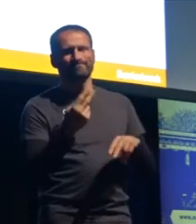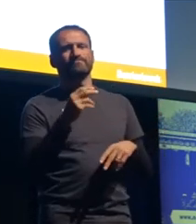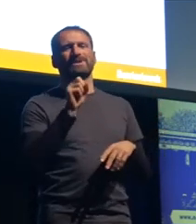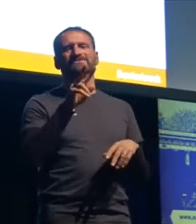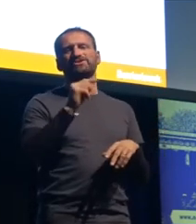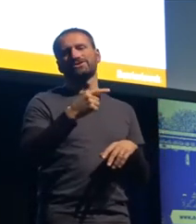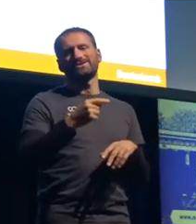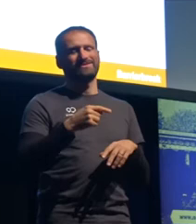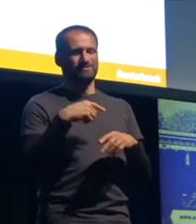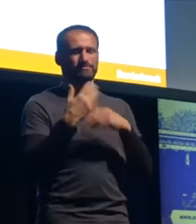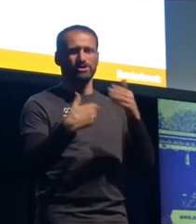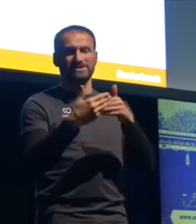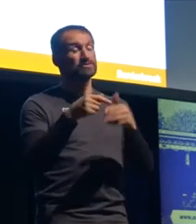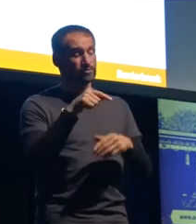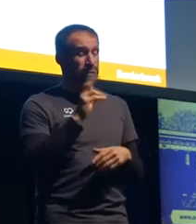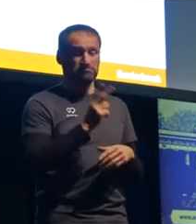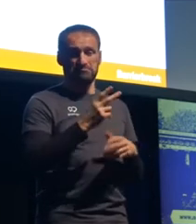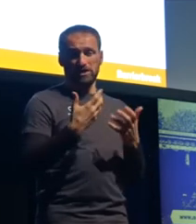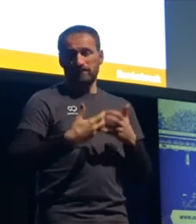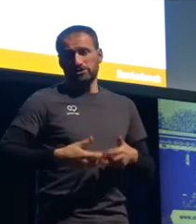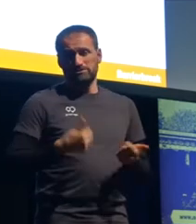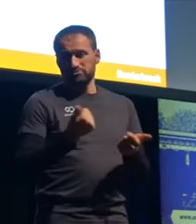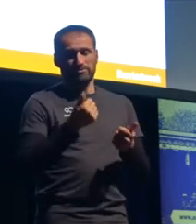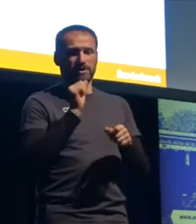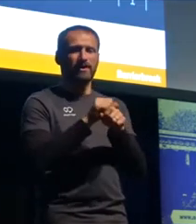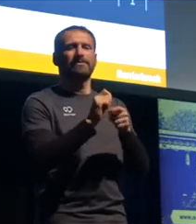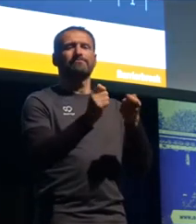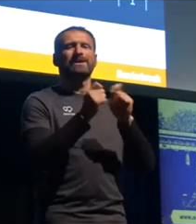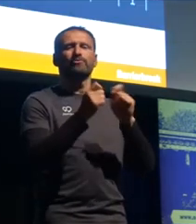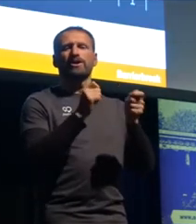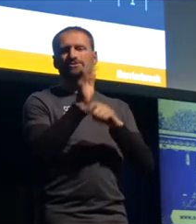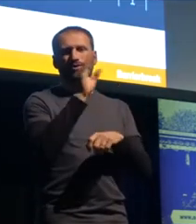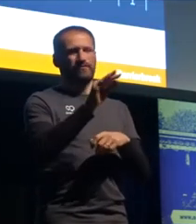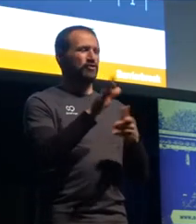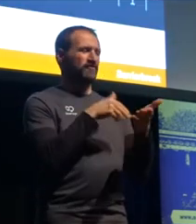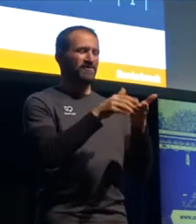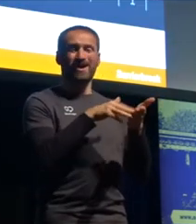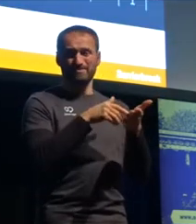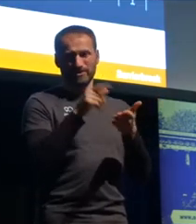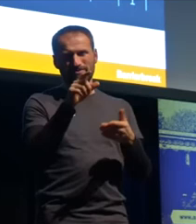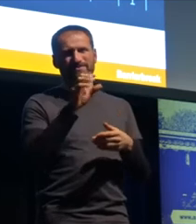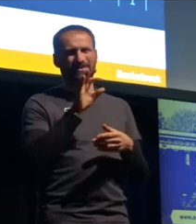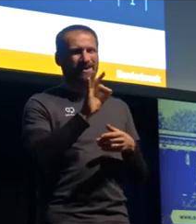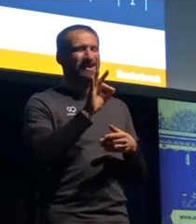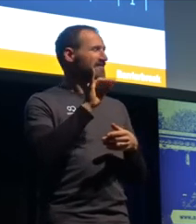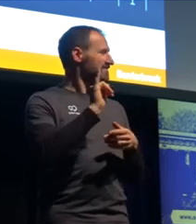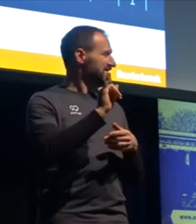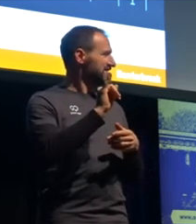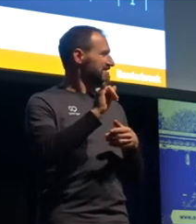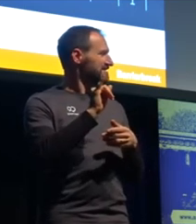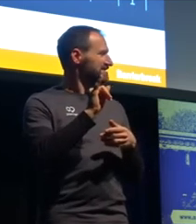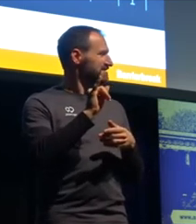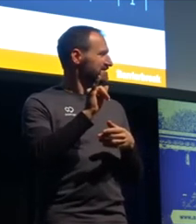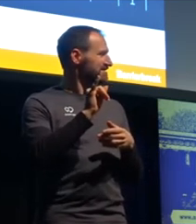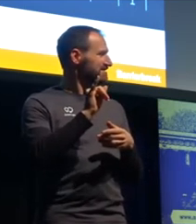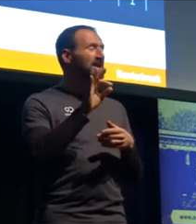allows the same thing. It allows per channel manipulation of the colors. And you know, you use something called Effie color matrix, and we